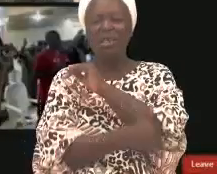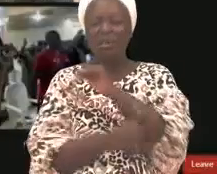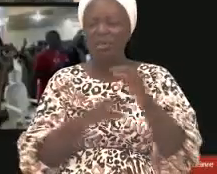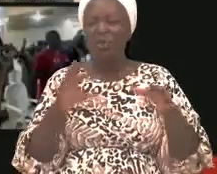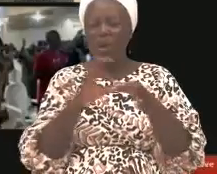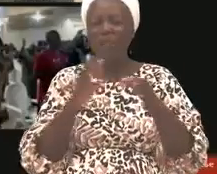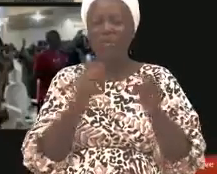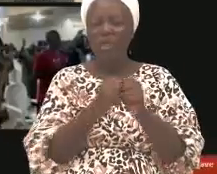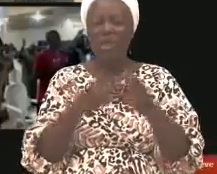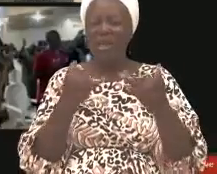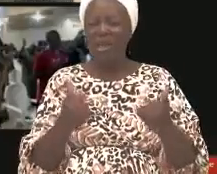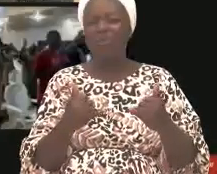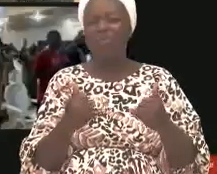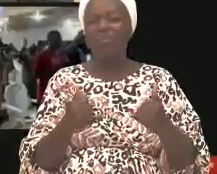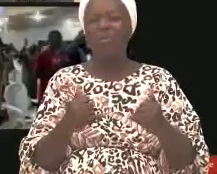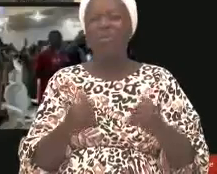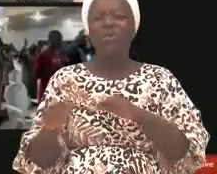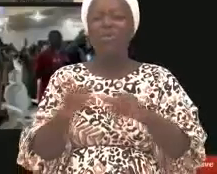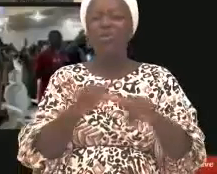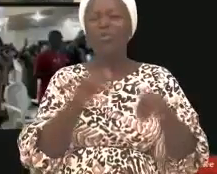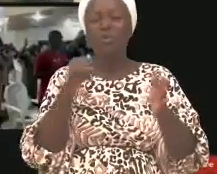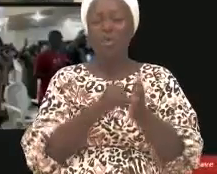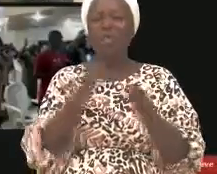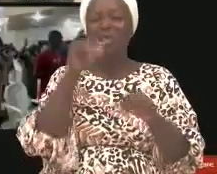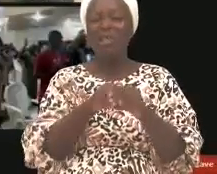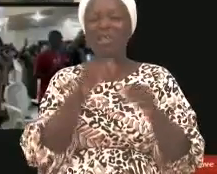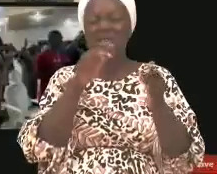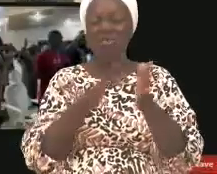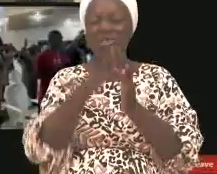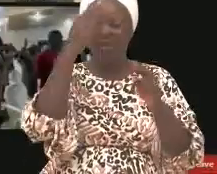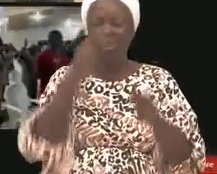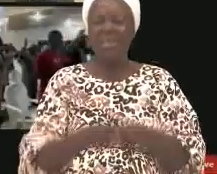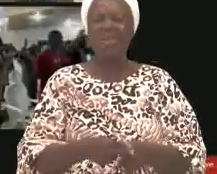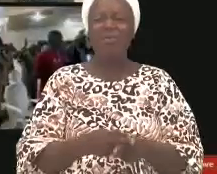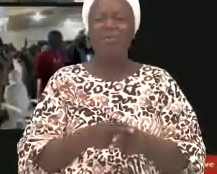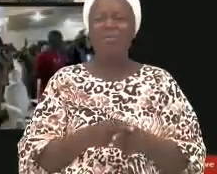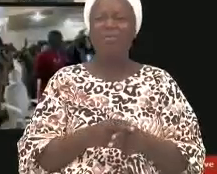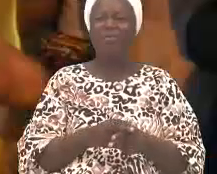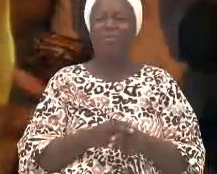together now, do it in Jesus' name.